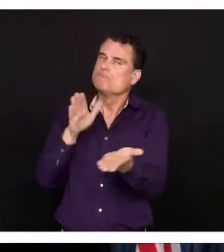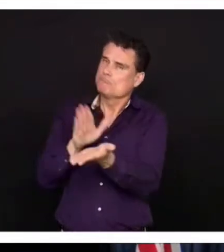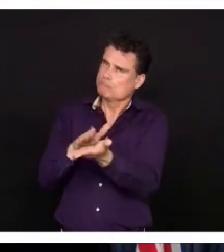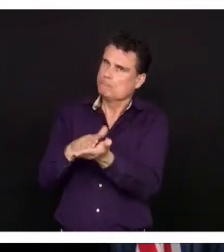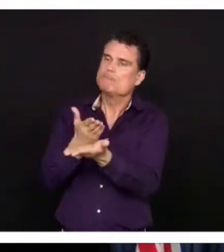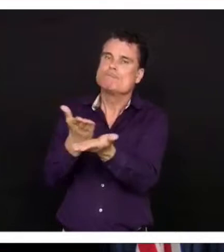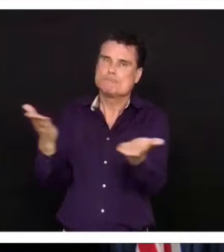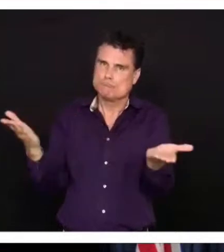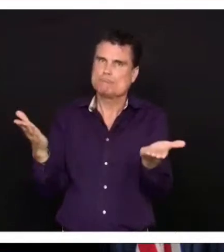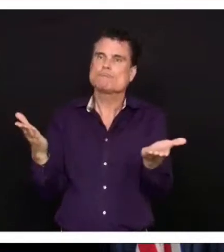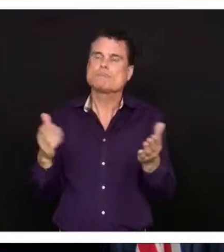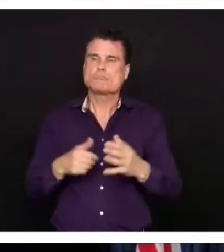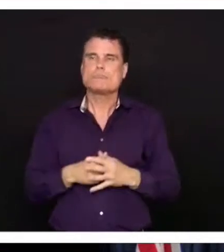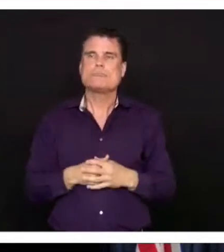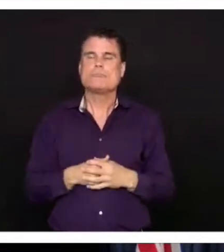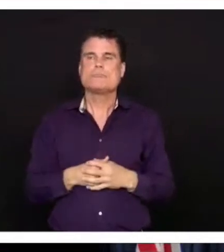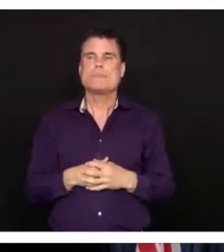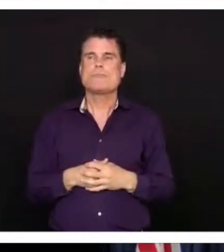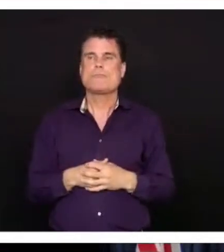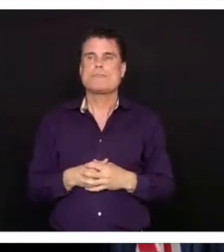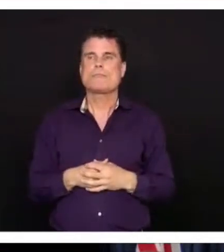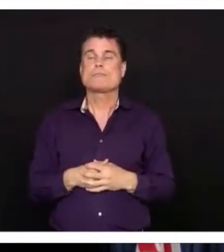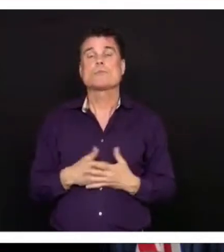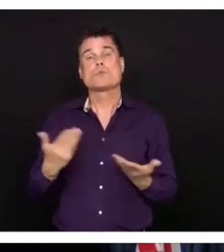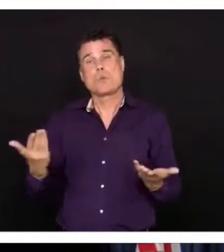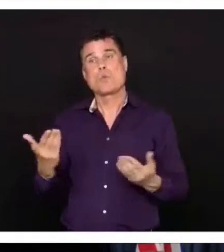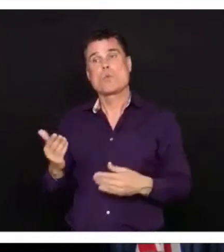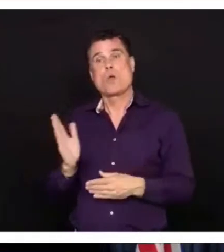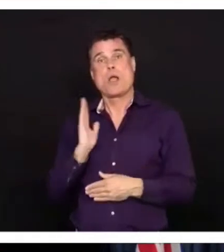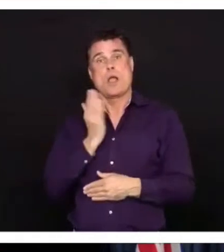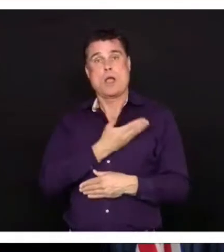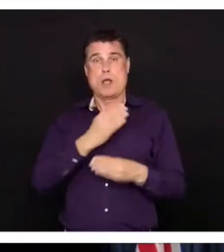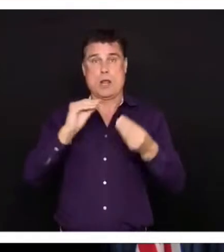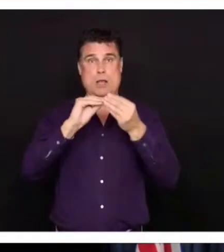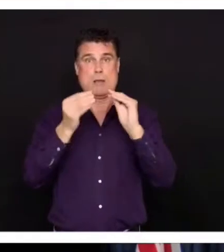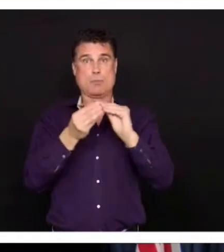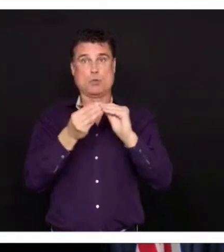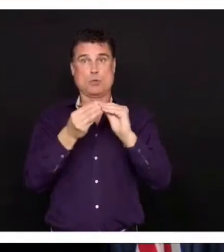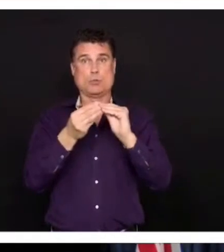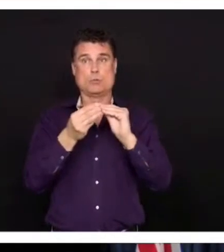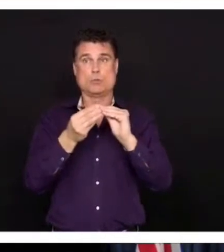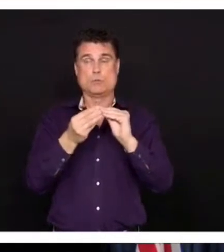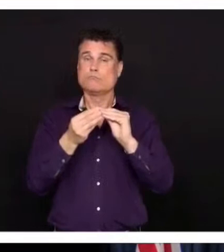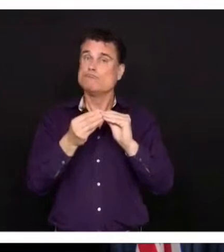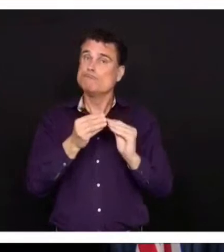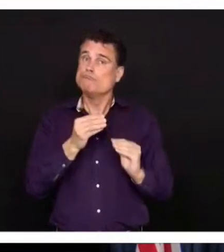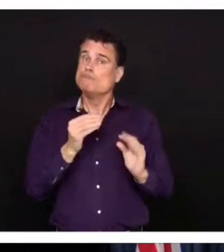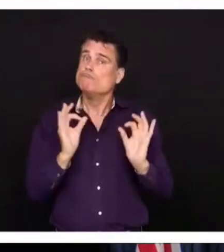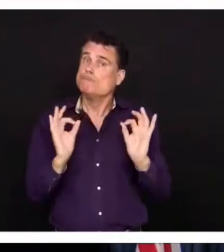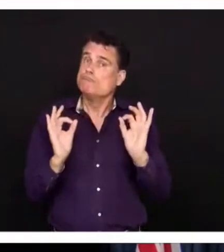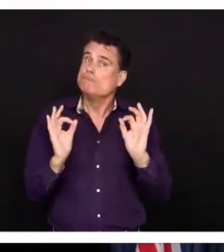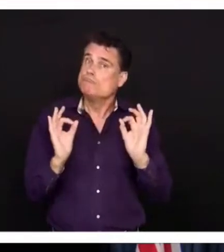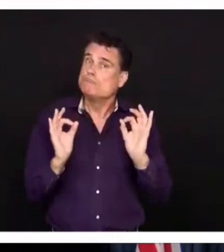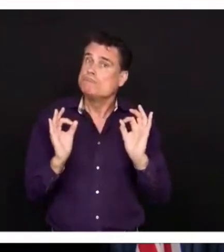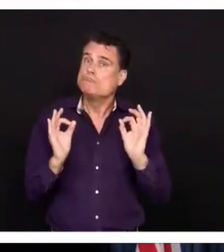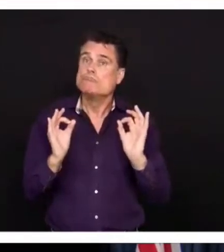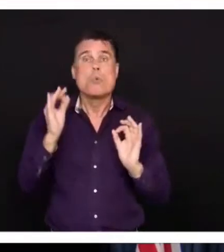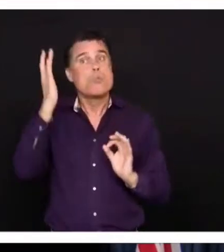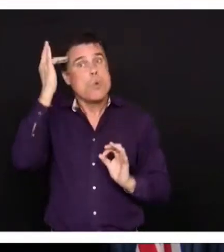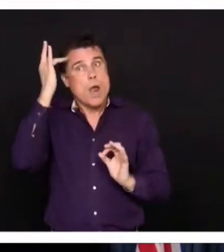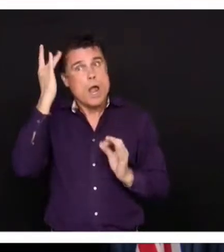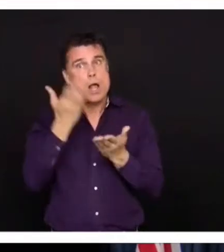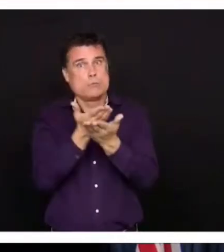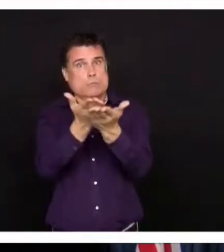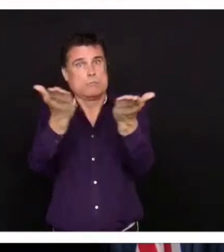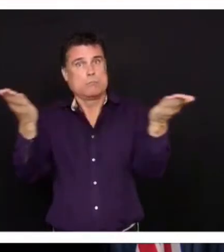gone into hospital in BC. So what are the key findings of these things? The key findings are that we're well below the projections